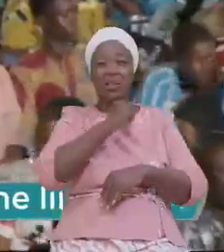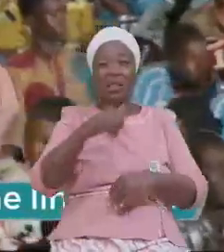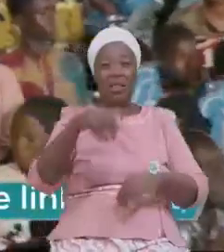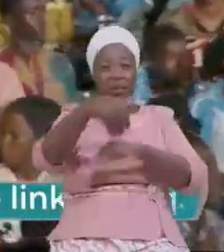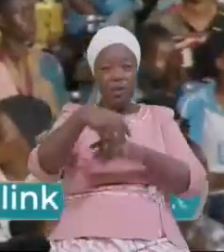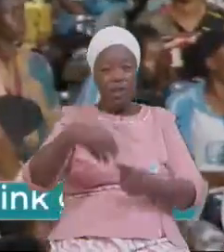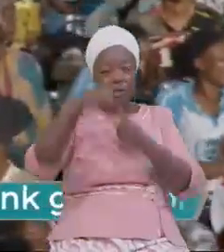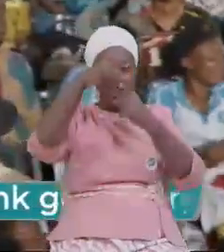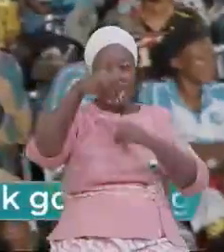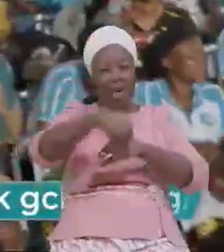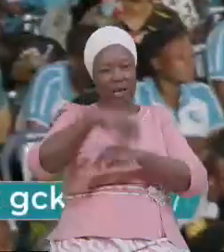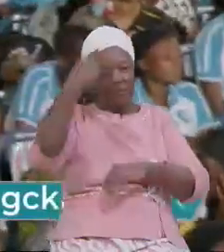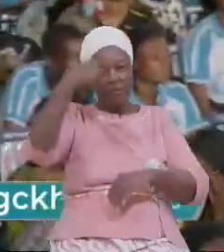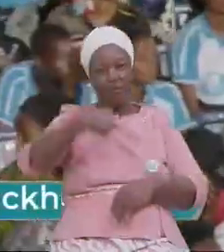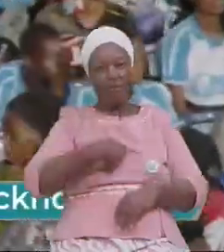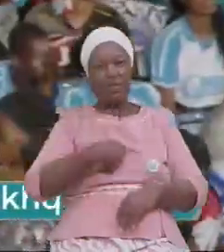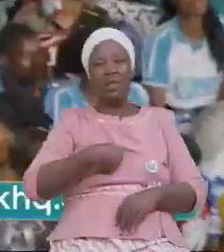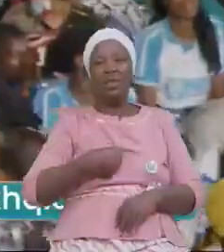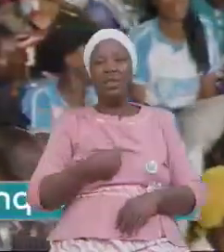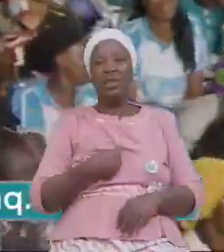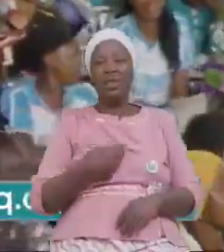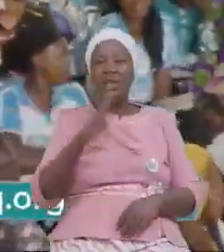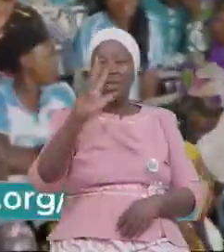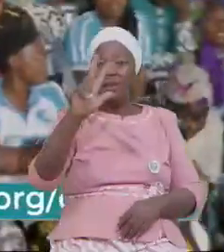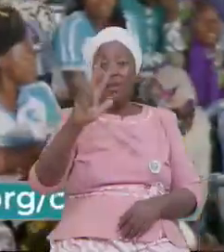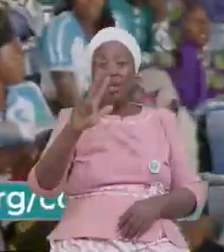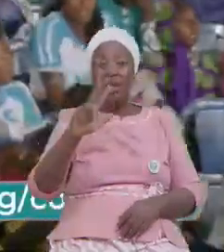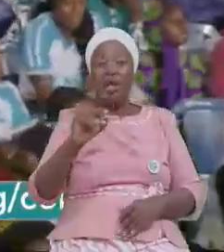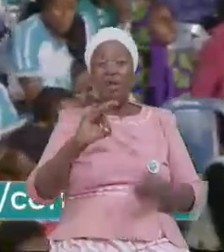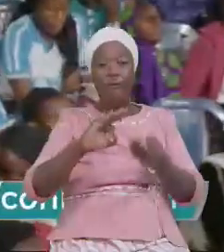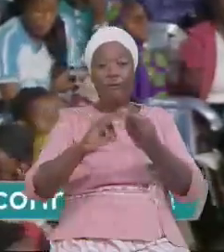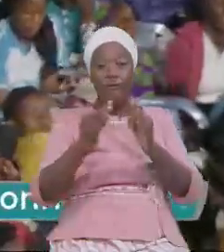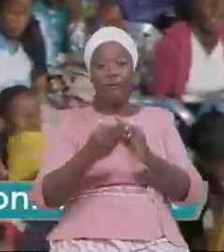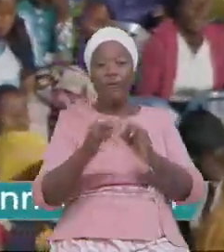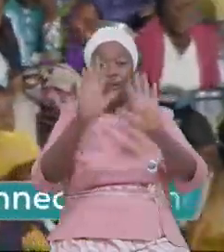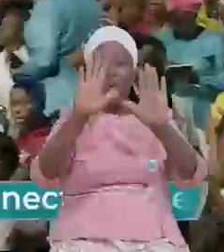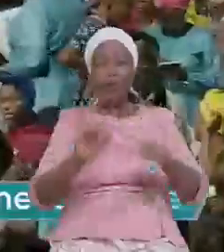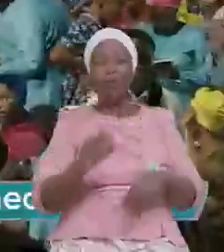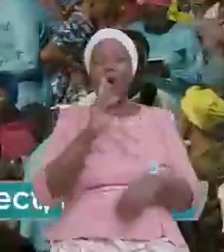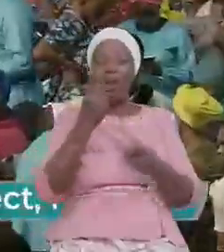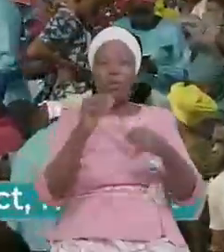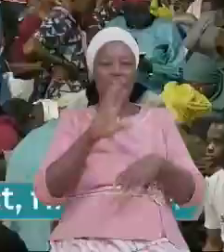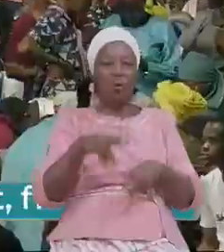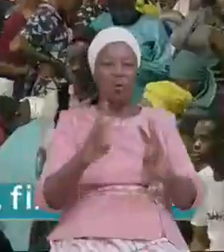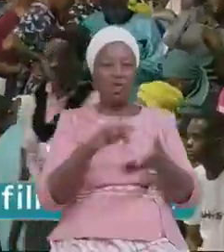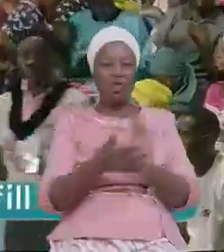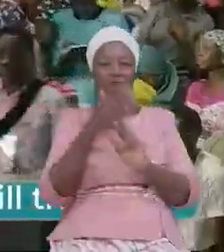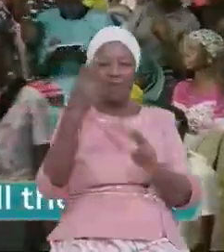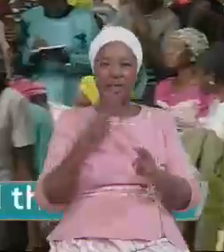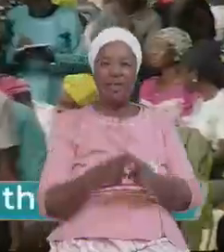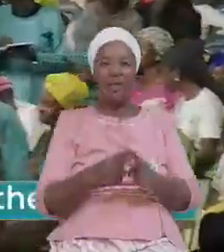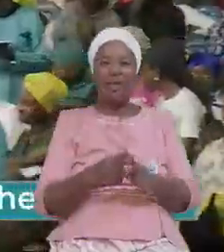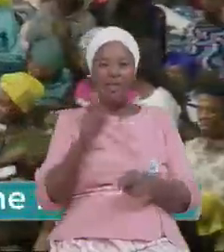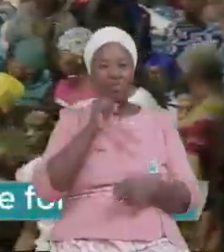Threefold miracles are coming on your way. Say amen. You will not go